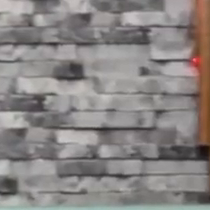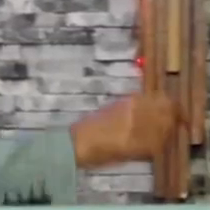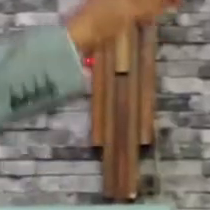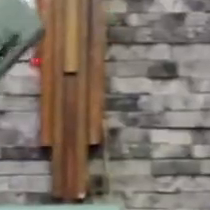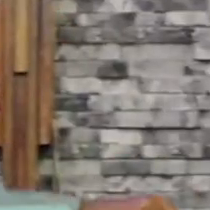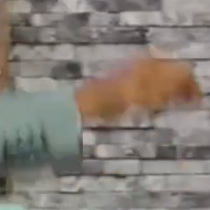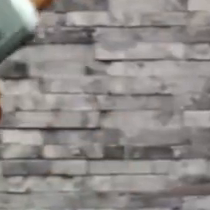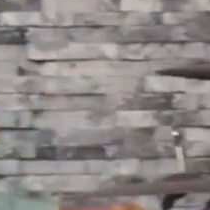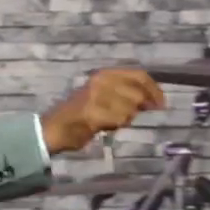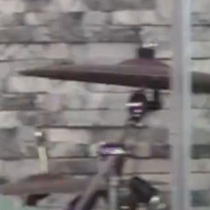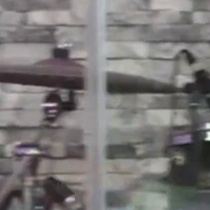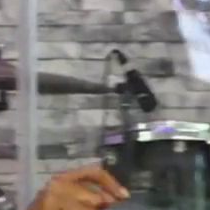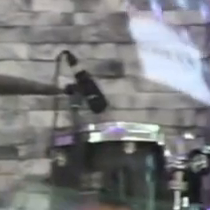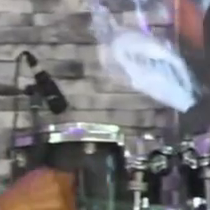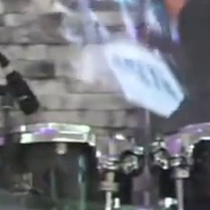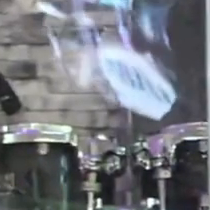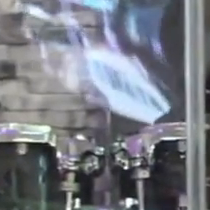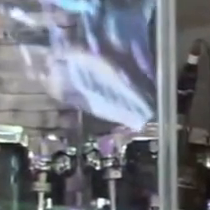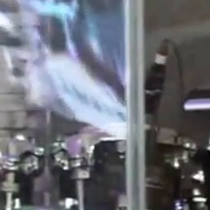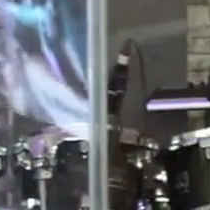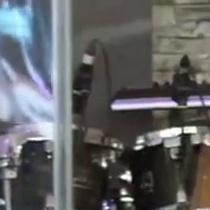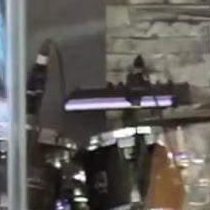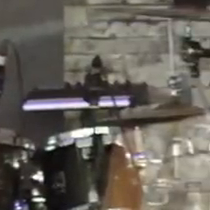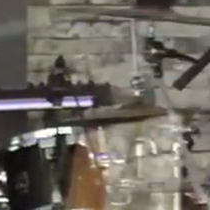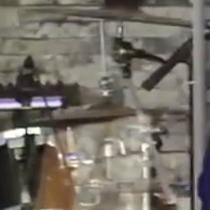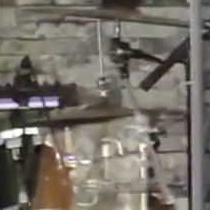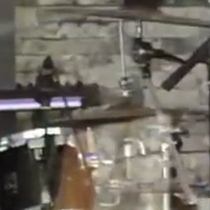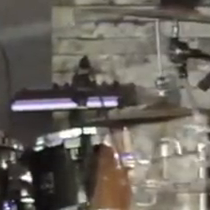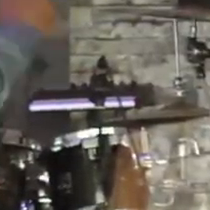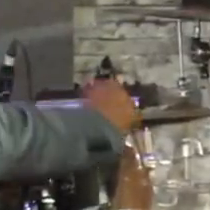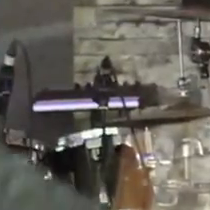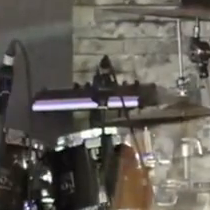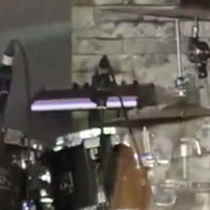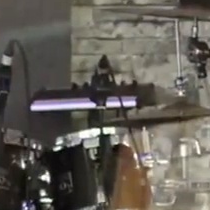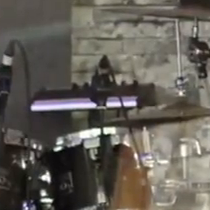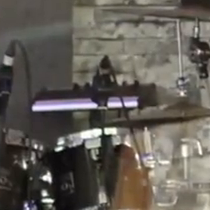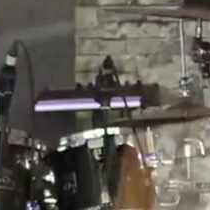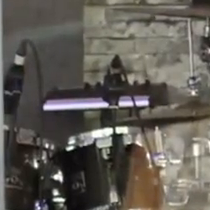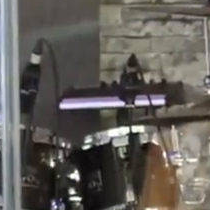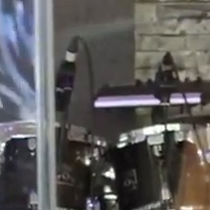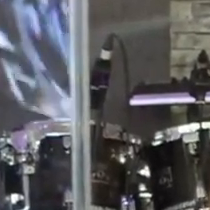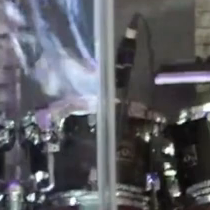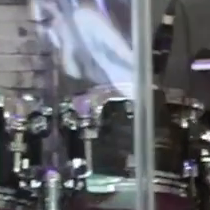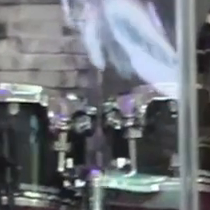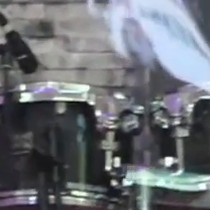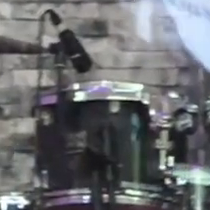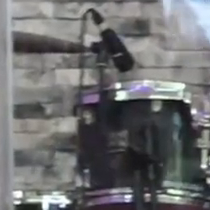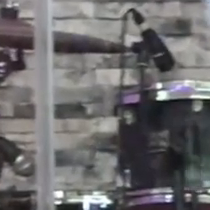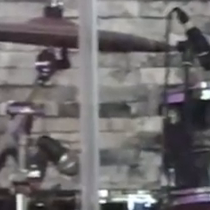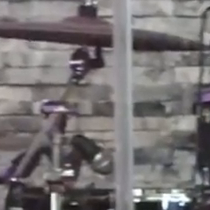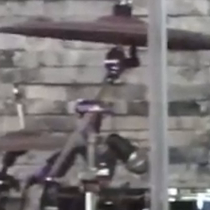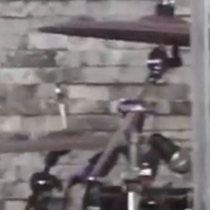just say, let it die there. If the Lord says it has to die, let it